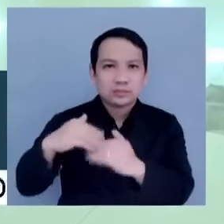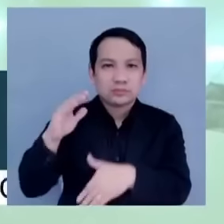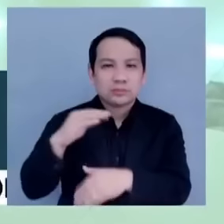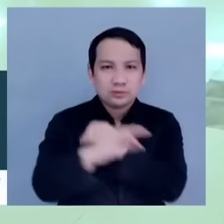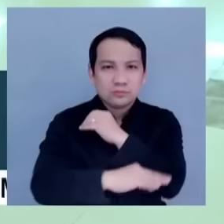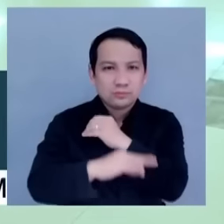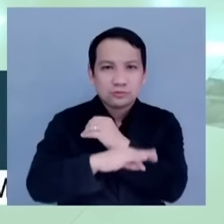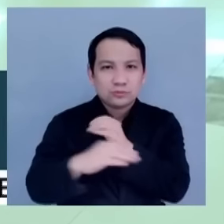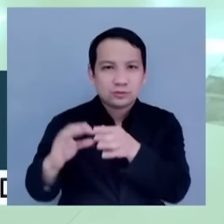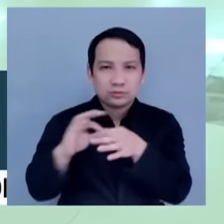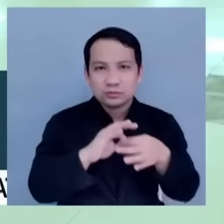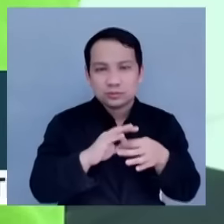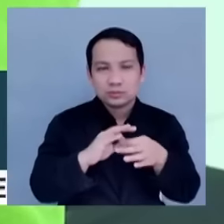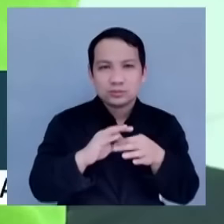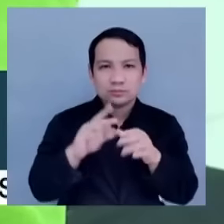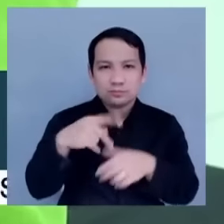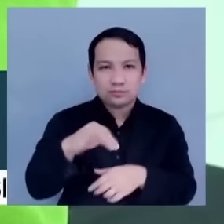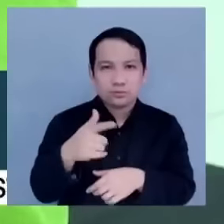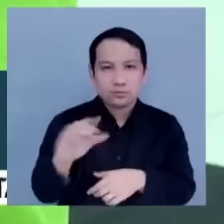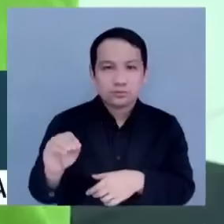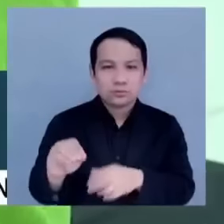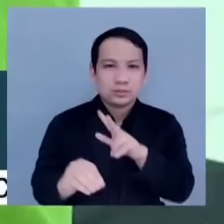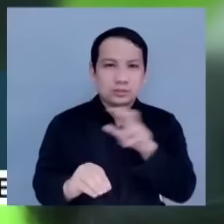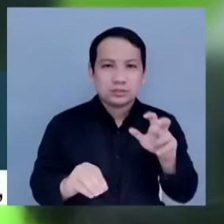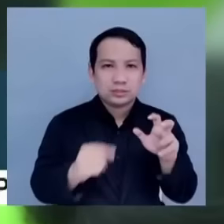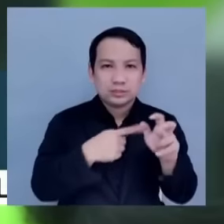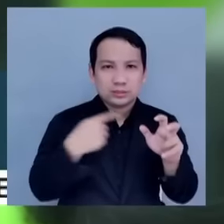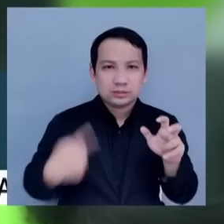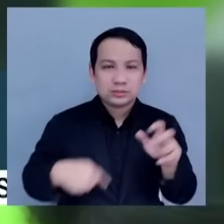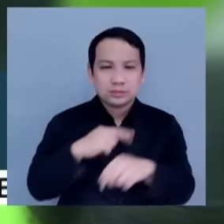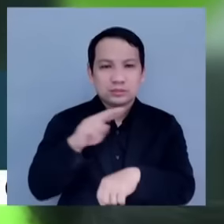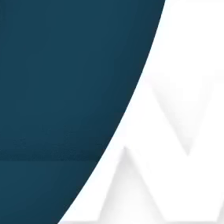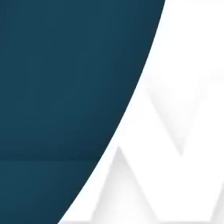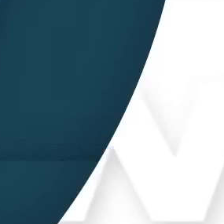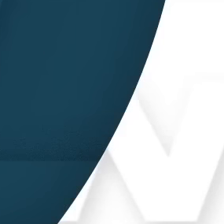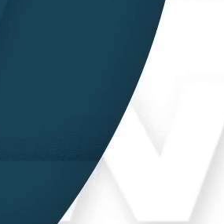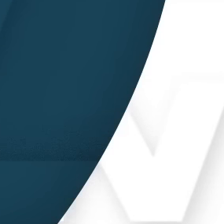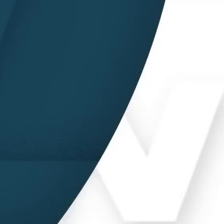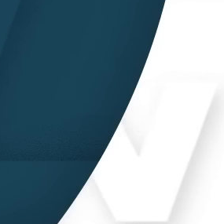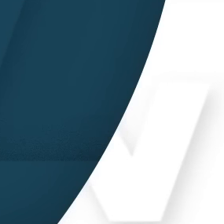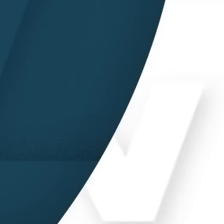in illegal POGO operations, with 300 Chinese nationals still awaiting deportation.